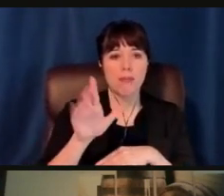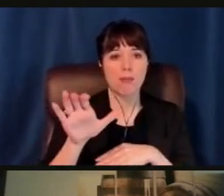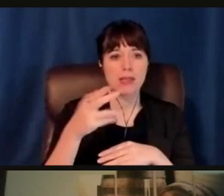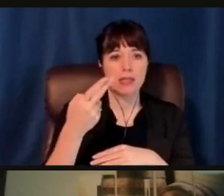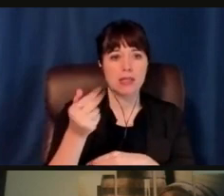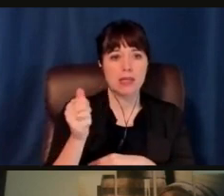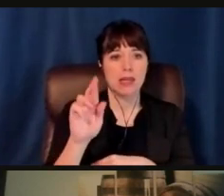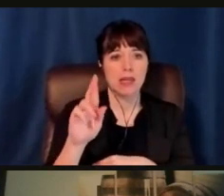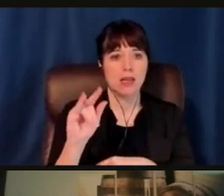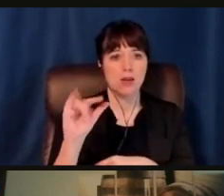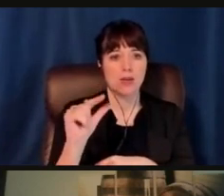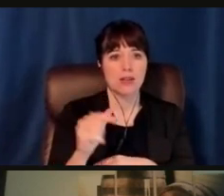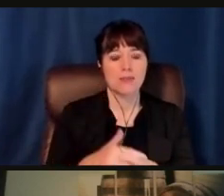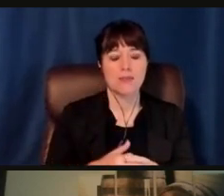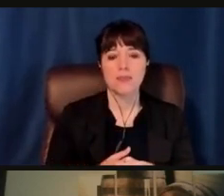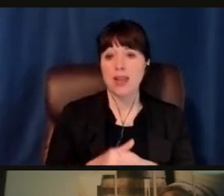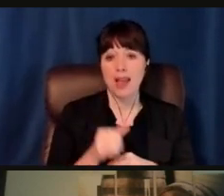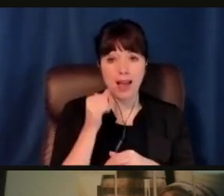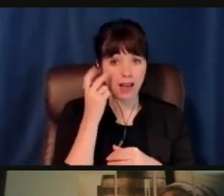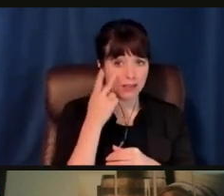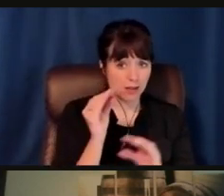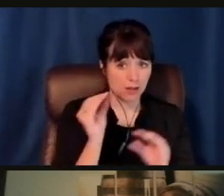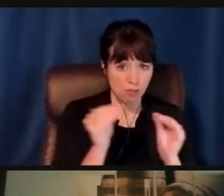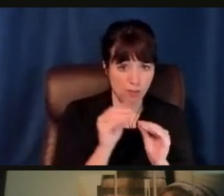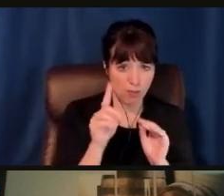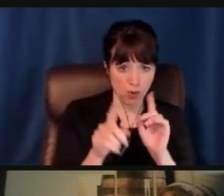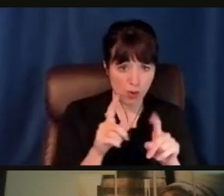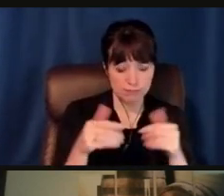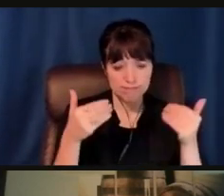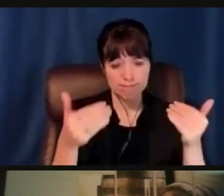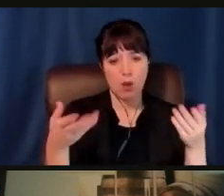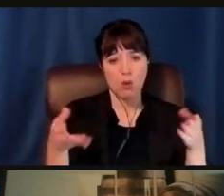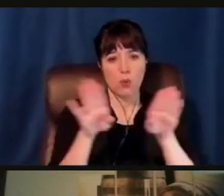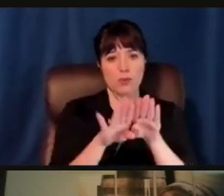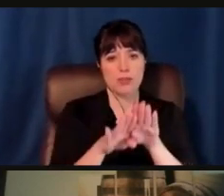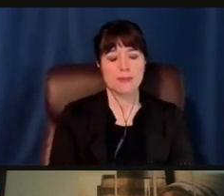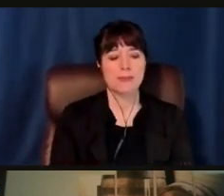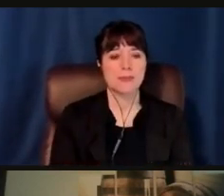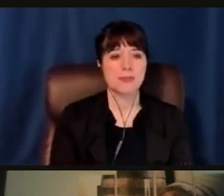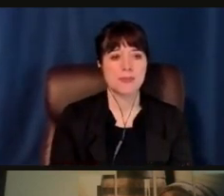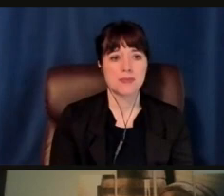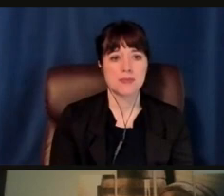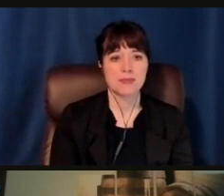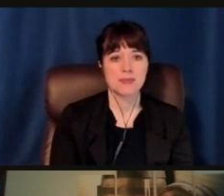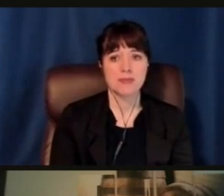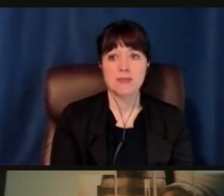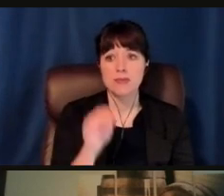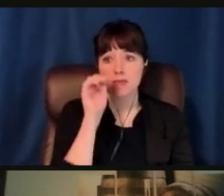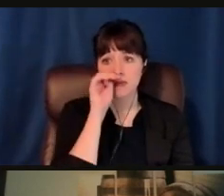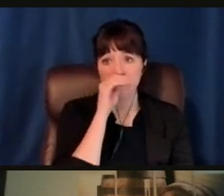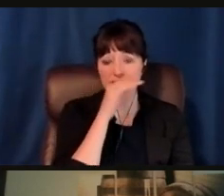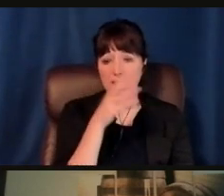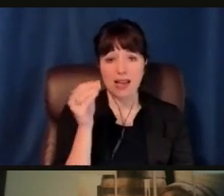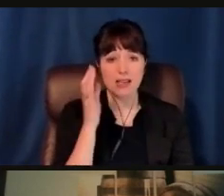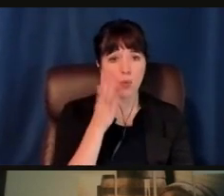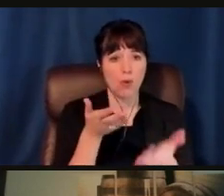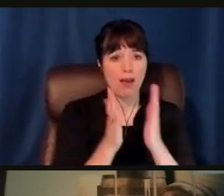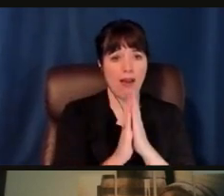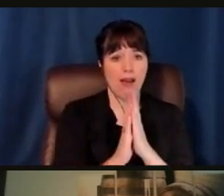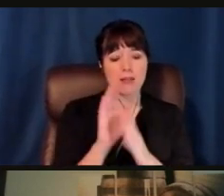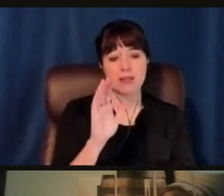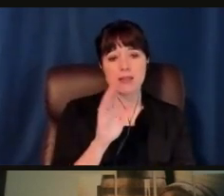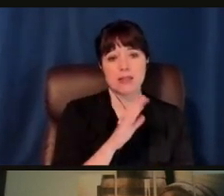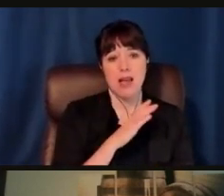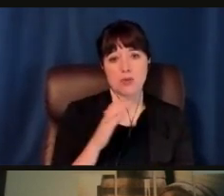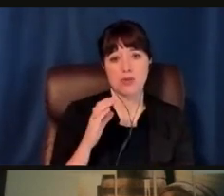I don't see any more questions, so I will close the hearing. And I will ask Councillor Stapleton if she